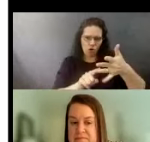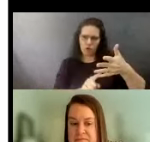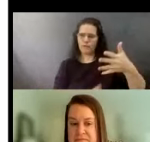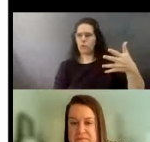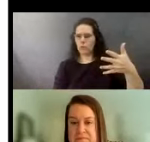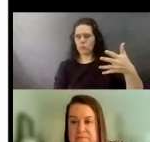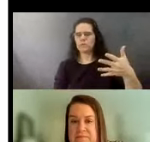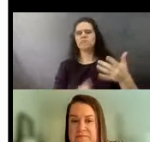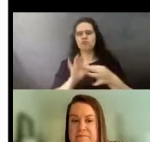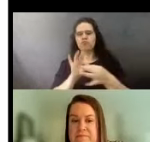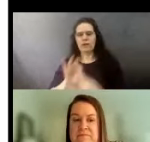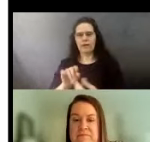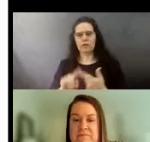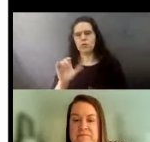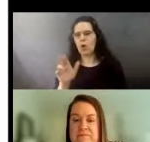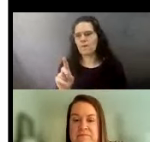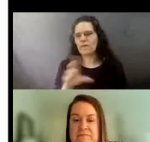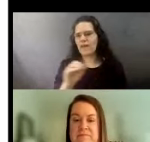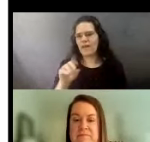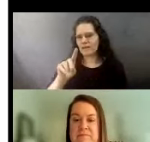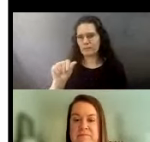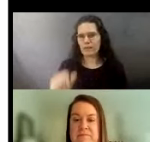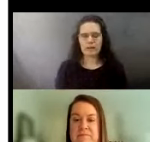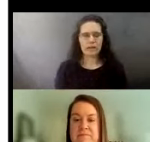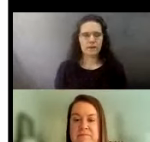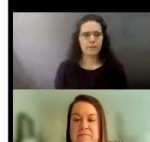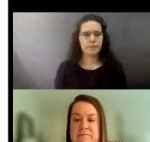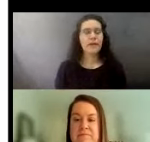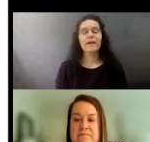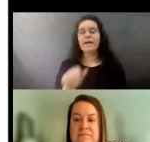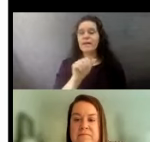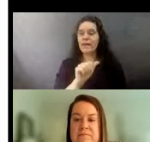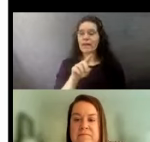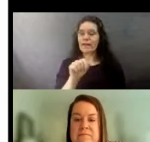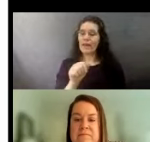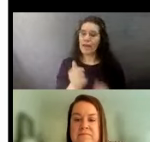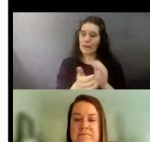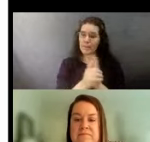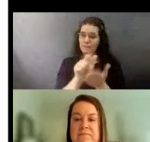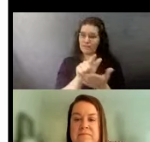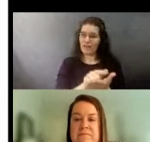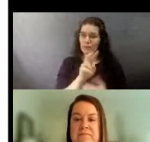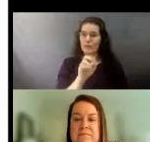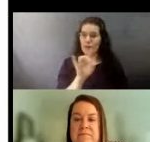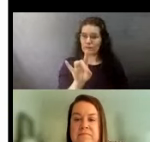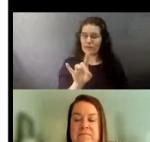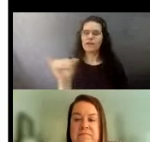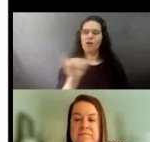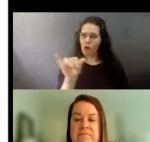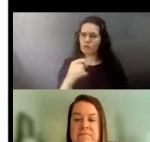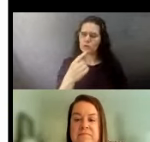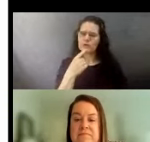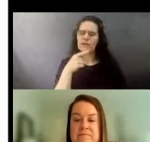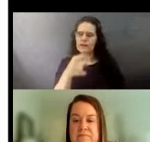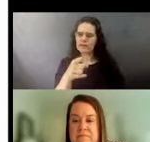that's important is that the ADA Amendments Act says that you are covered if you are